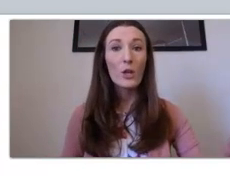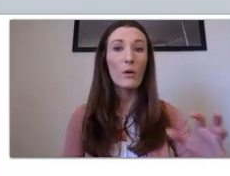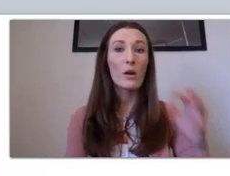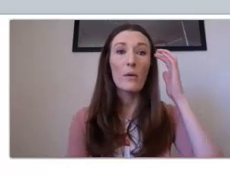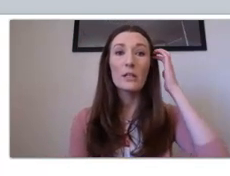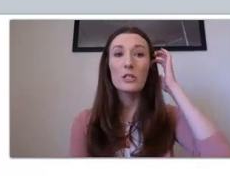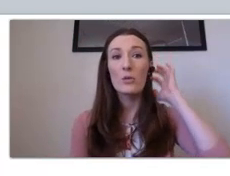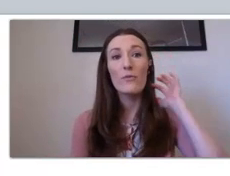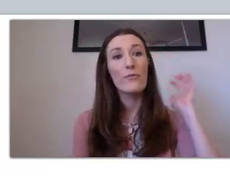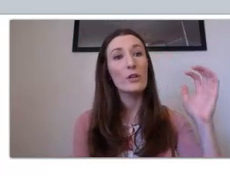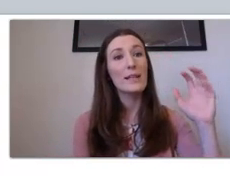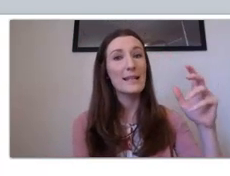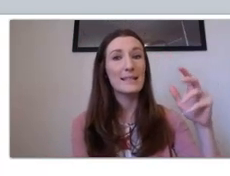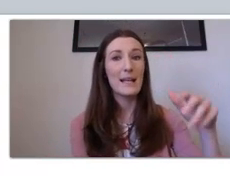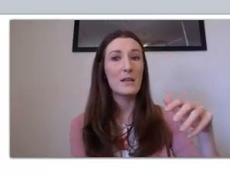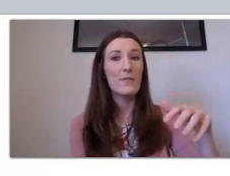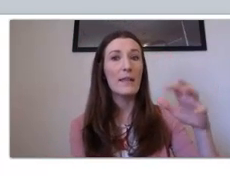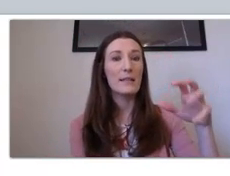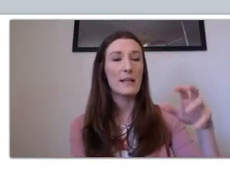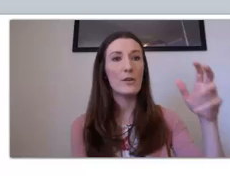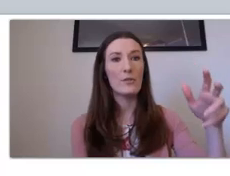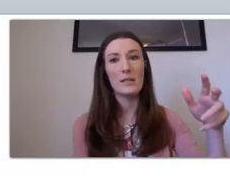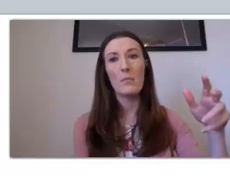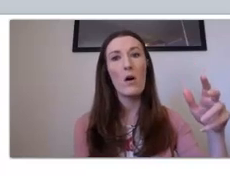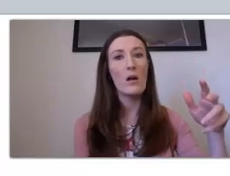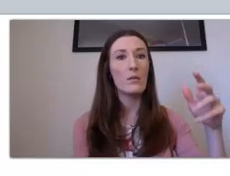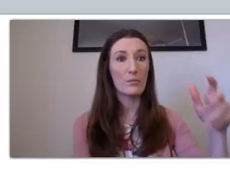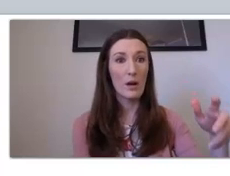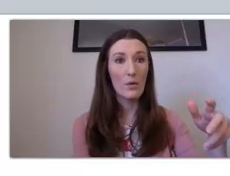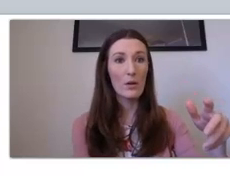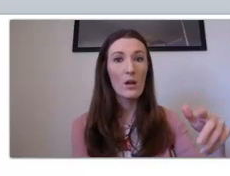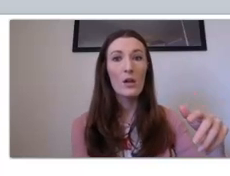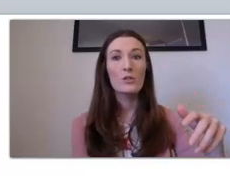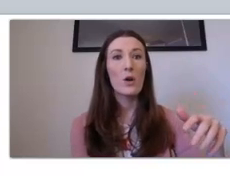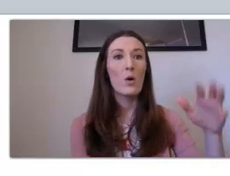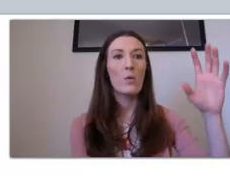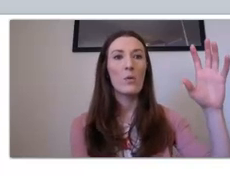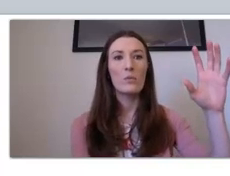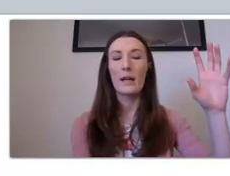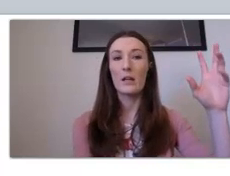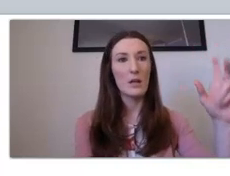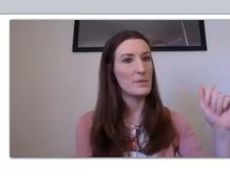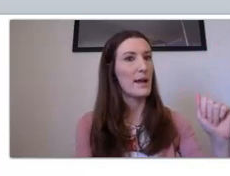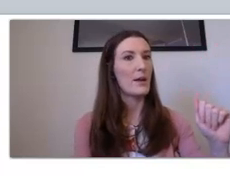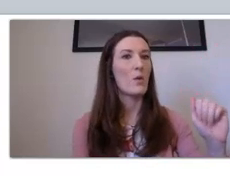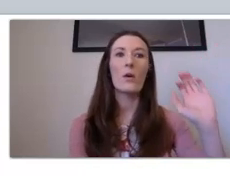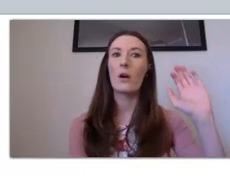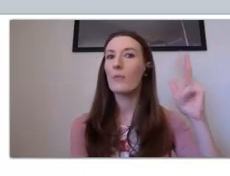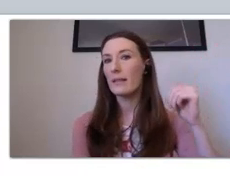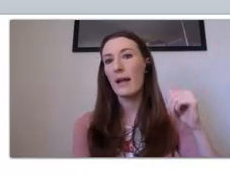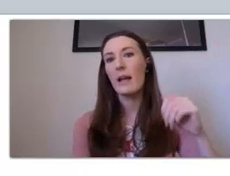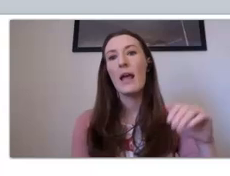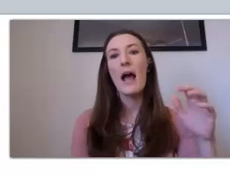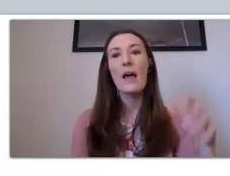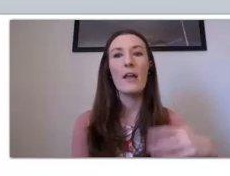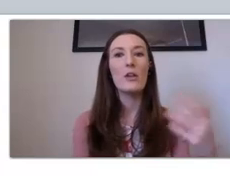okay, you are going to first identify the sign or the symbol on the road. So like a stop sign or a